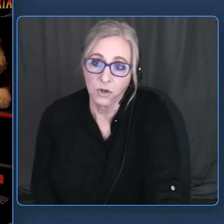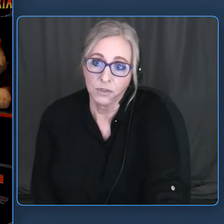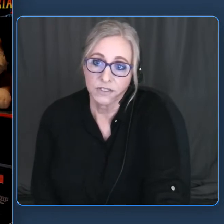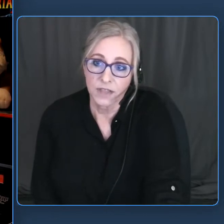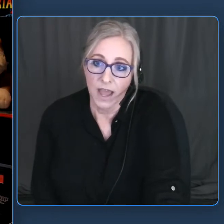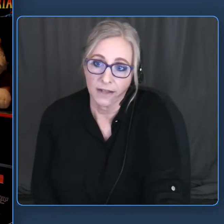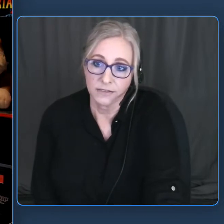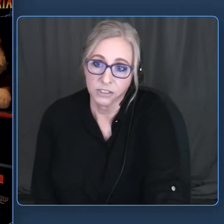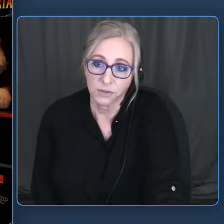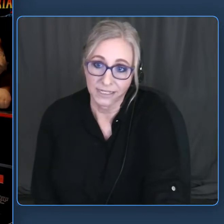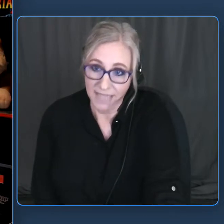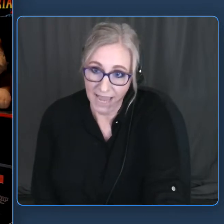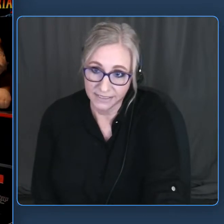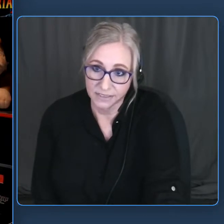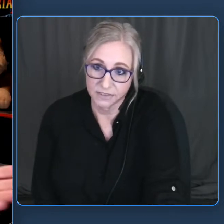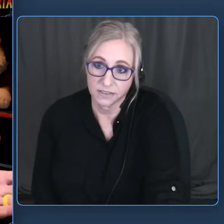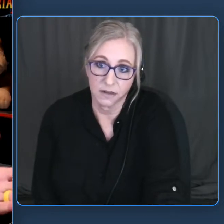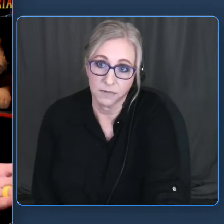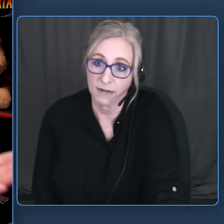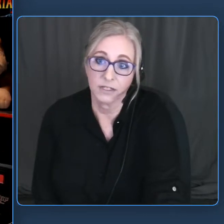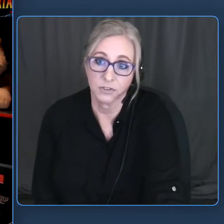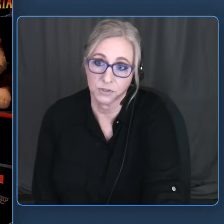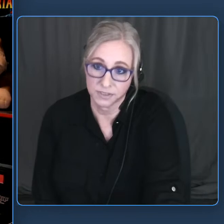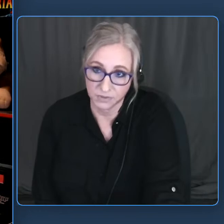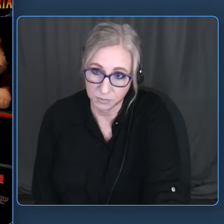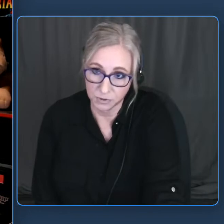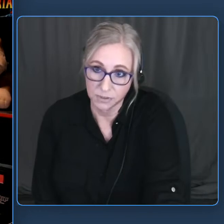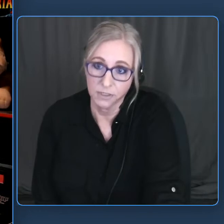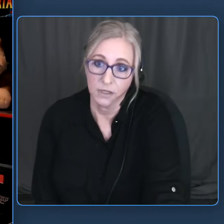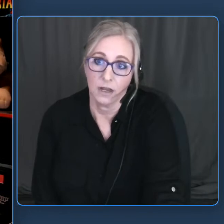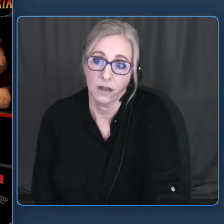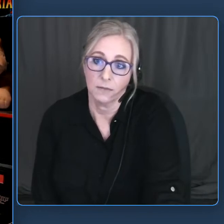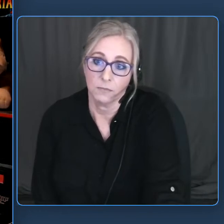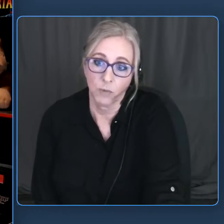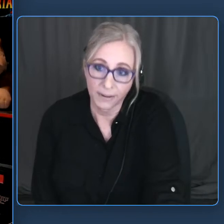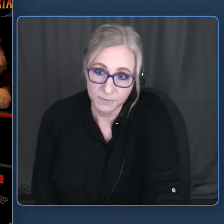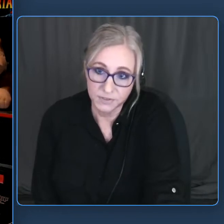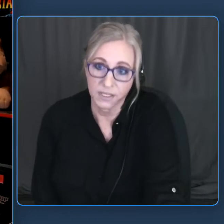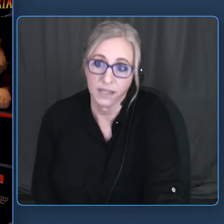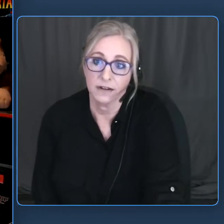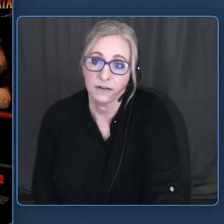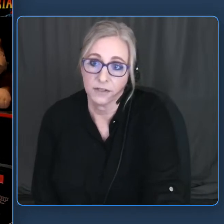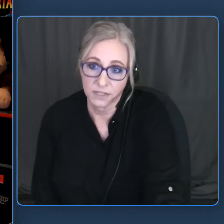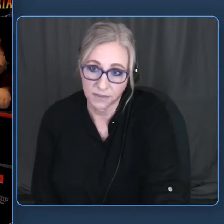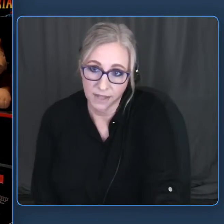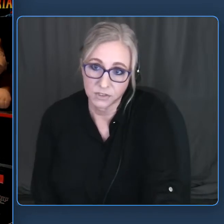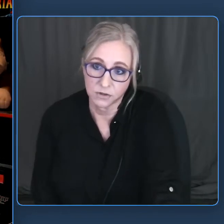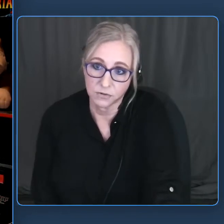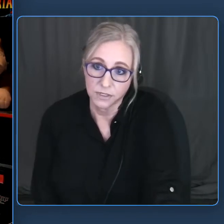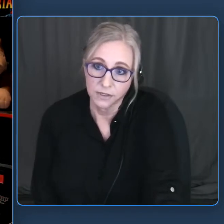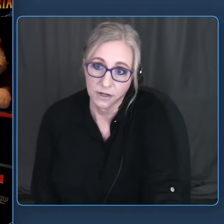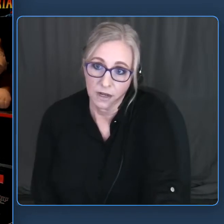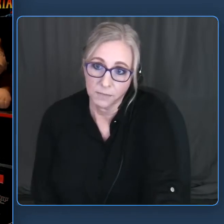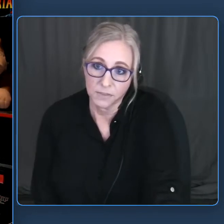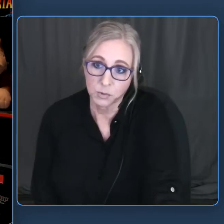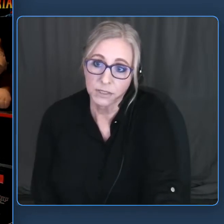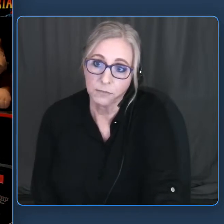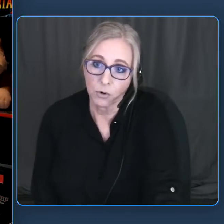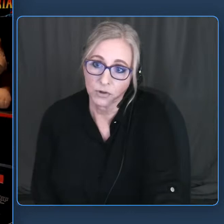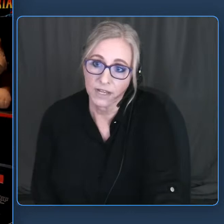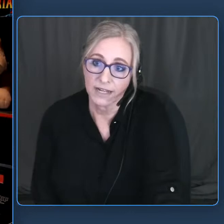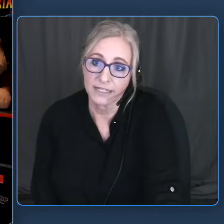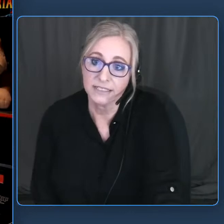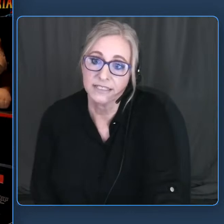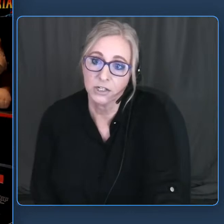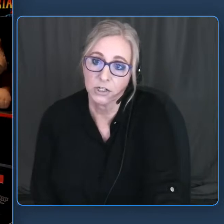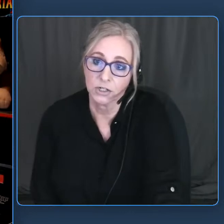But I noticed that, like in Texas, a lot of things are accessible, ramps and things like that. So it's really